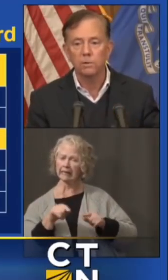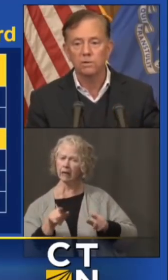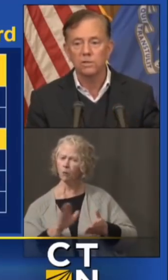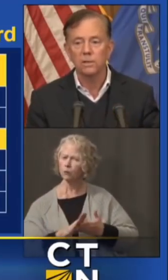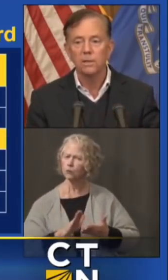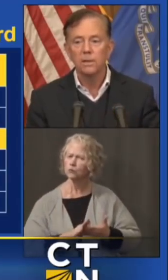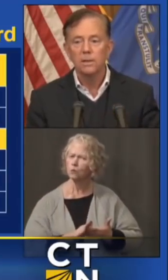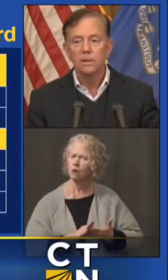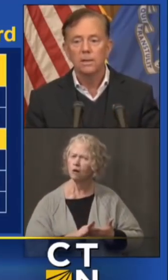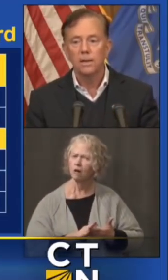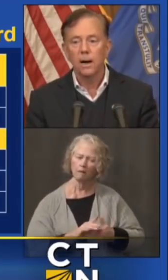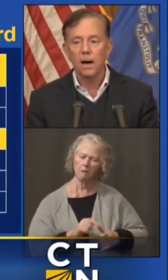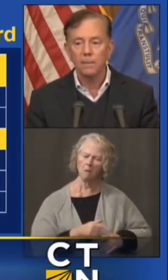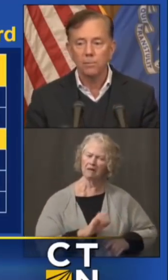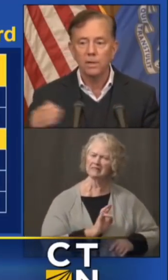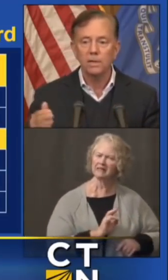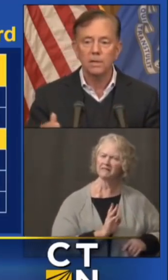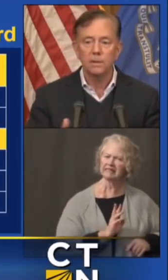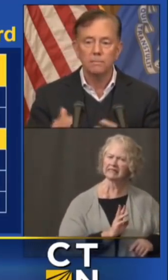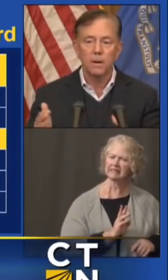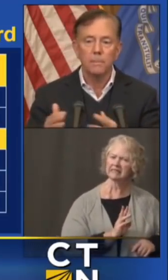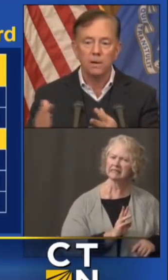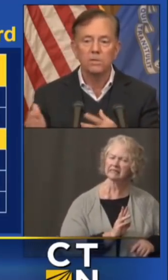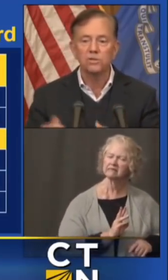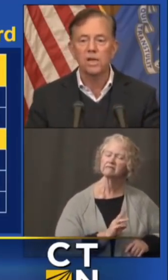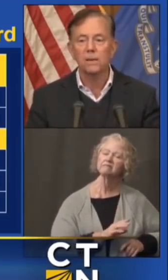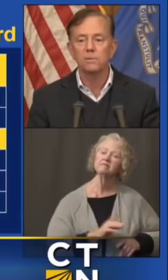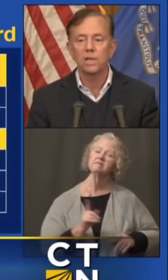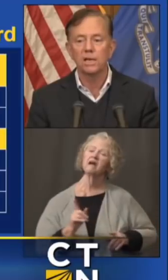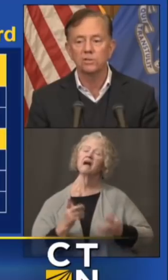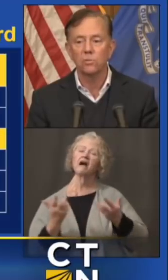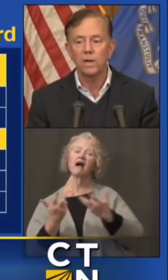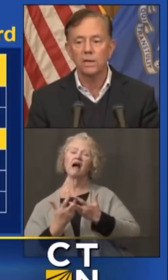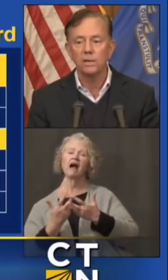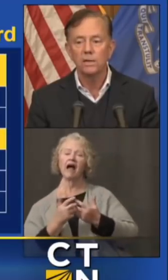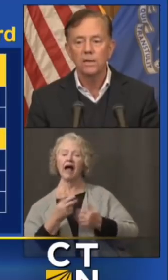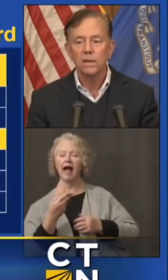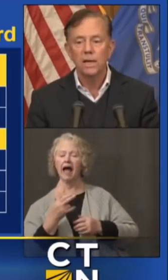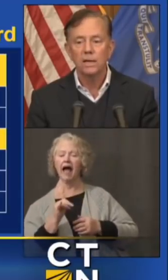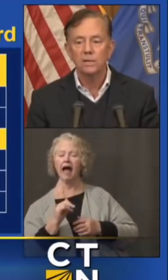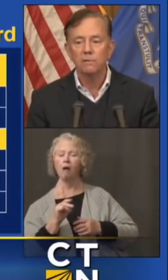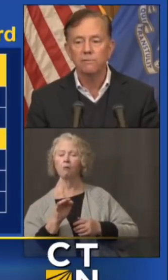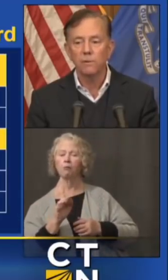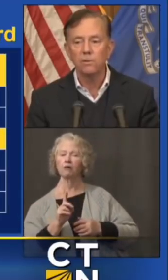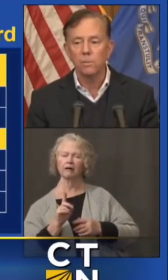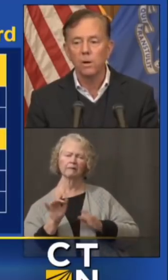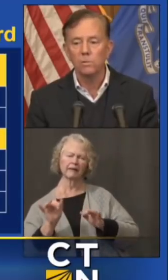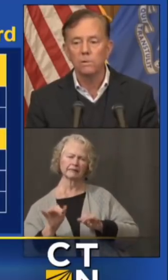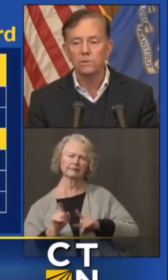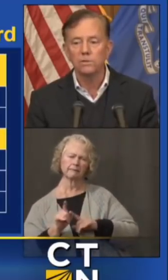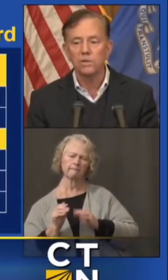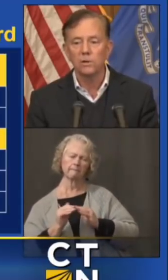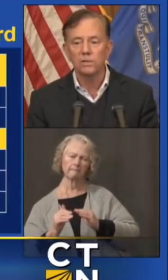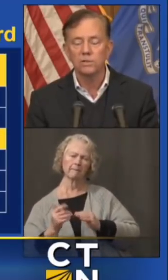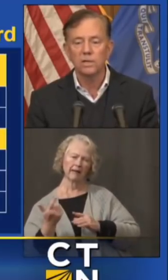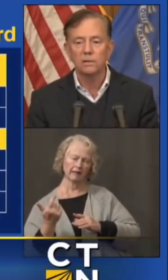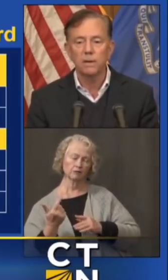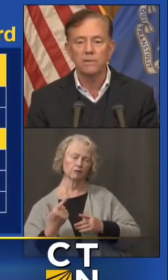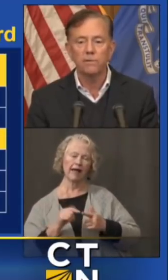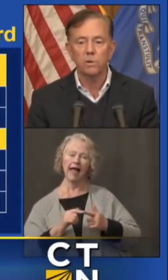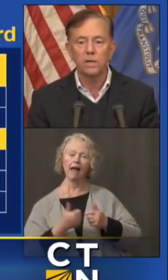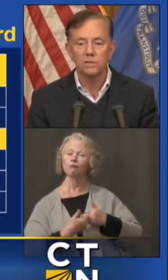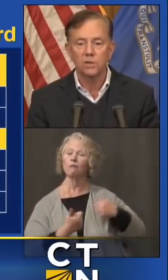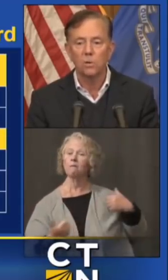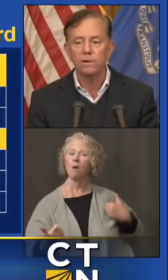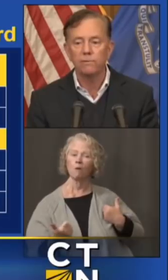in person. Hybrid, about the same as last week. And fully remote, which is interesting,